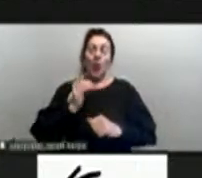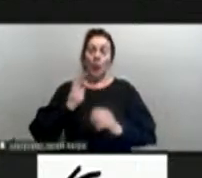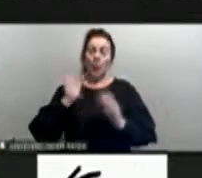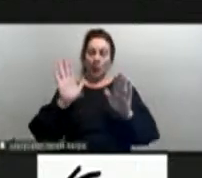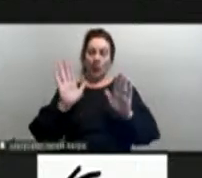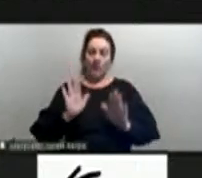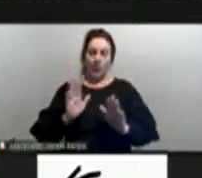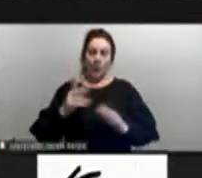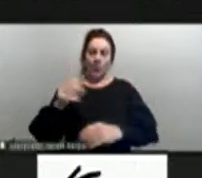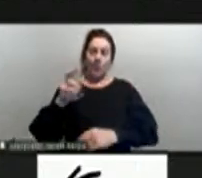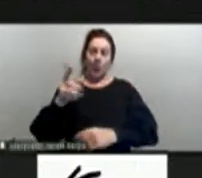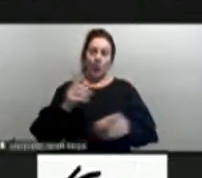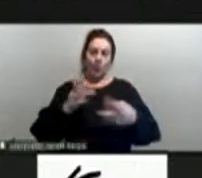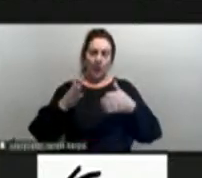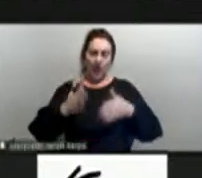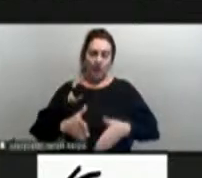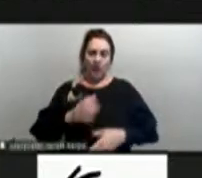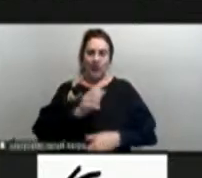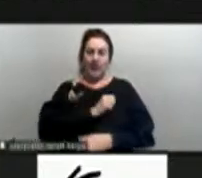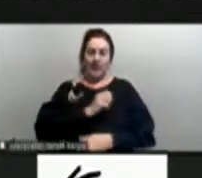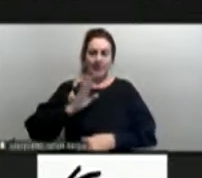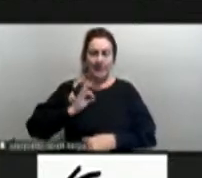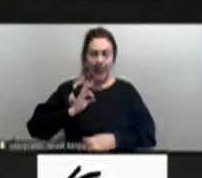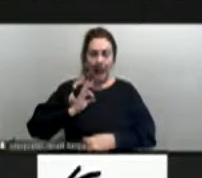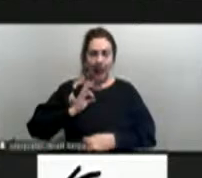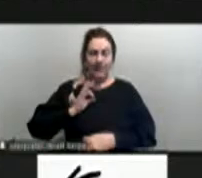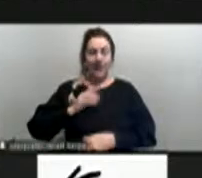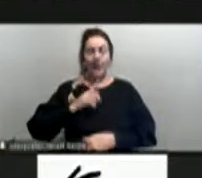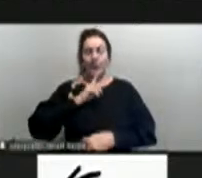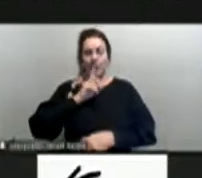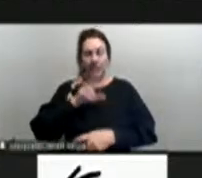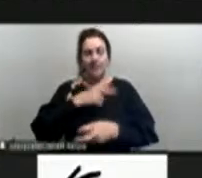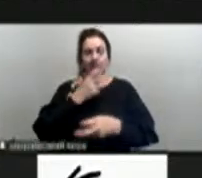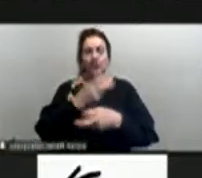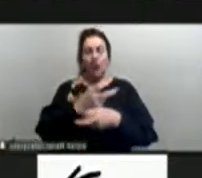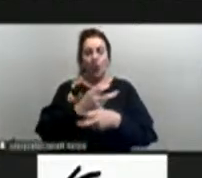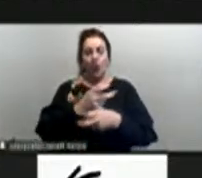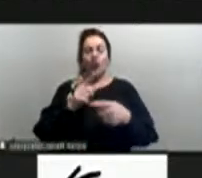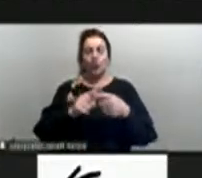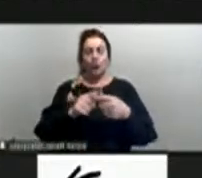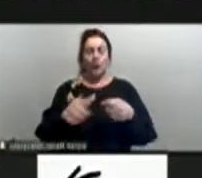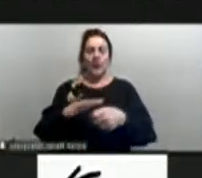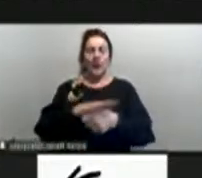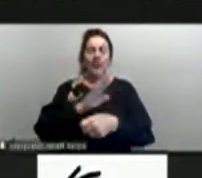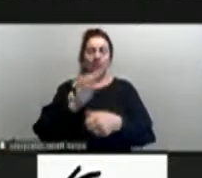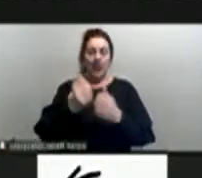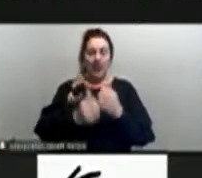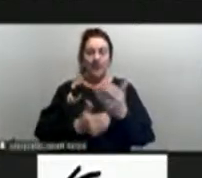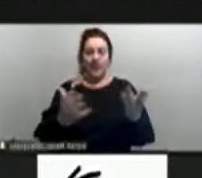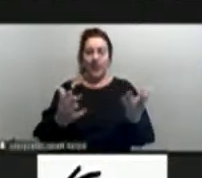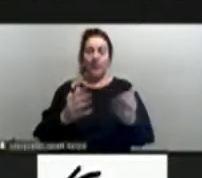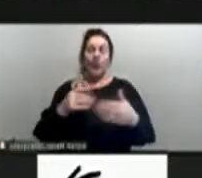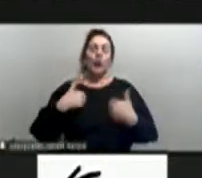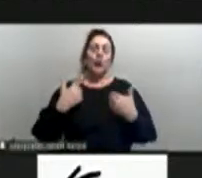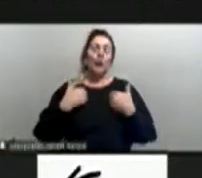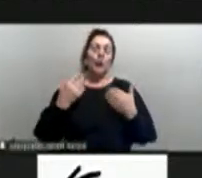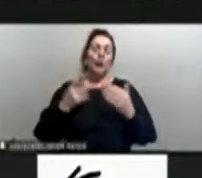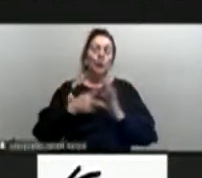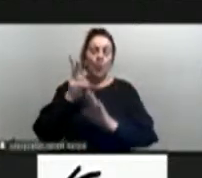and our indispensable staff will be keys to combating the growing wealth gap in our county. Whether through youth internship programs or the introduction of